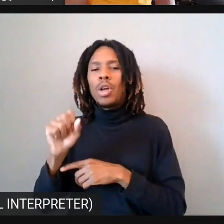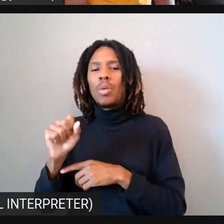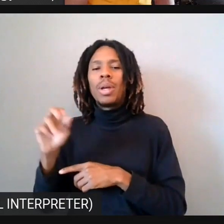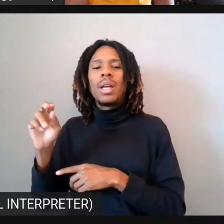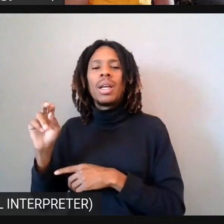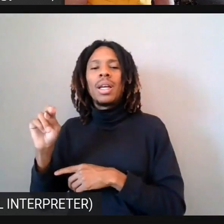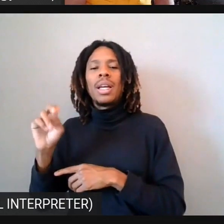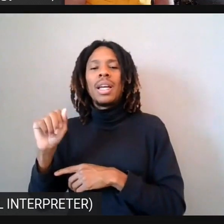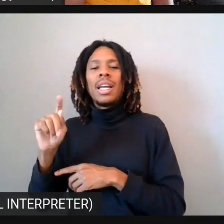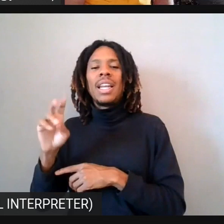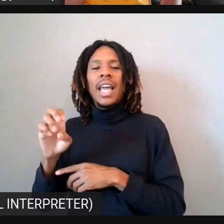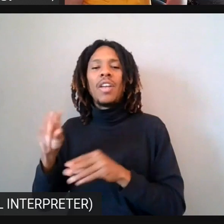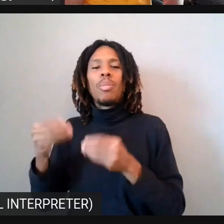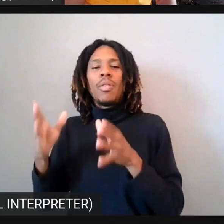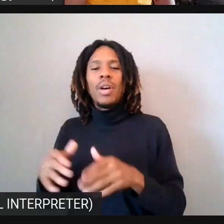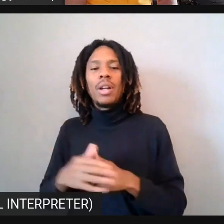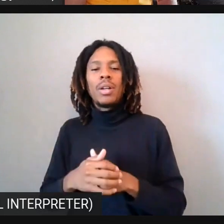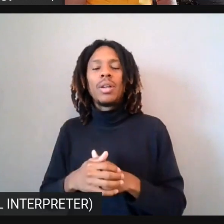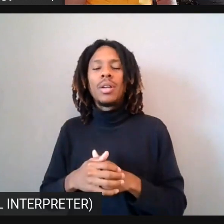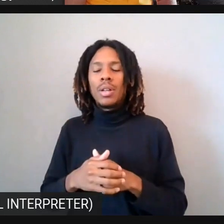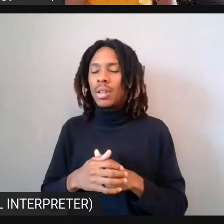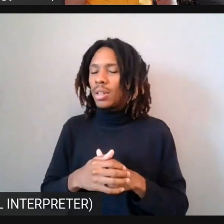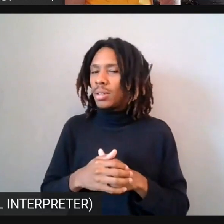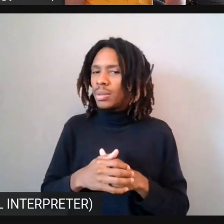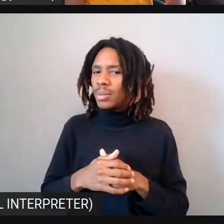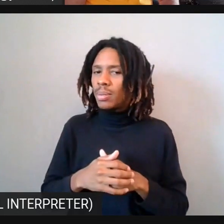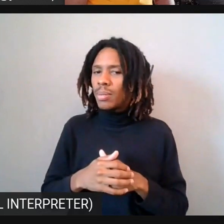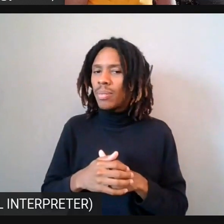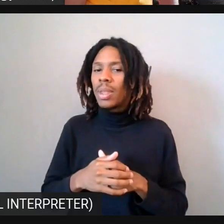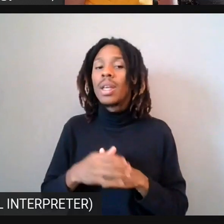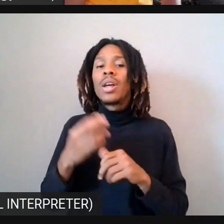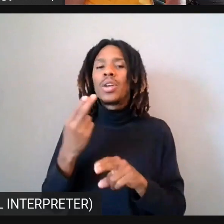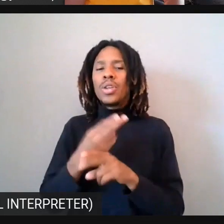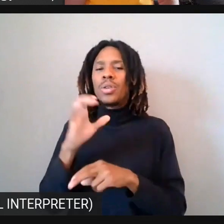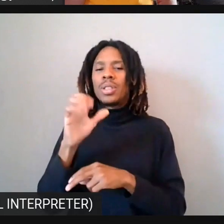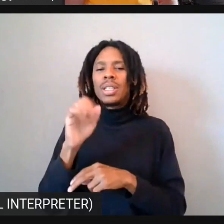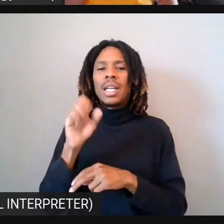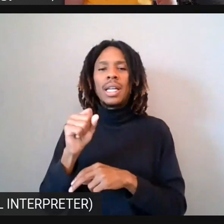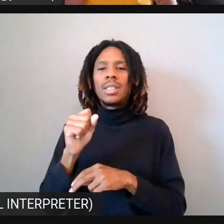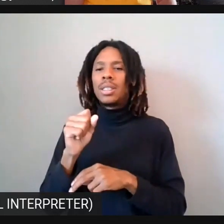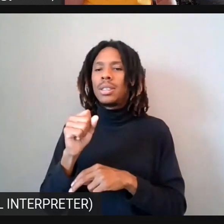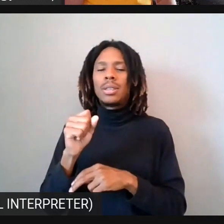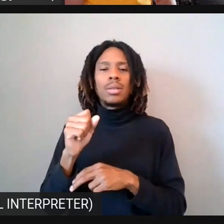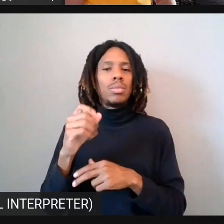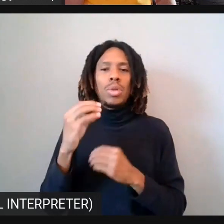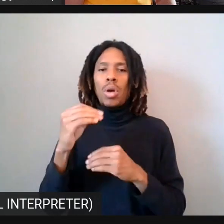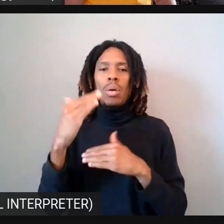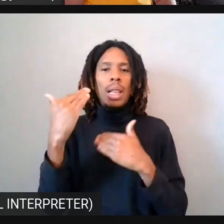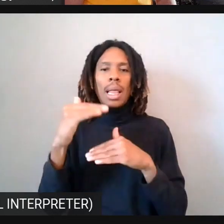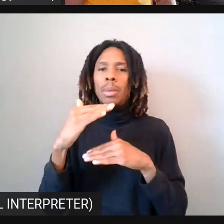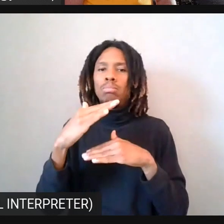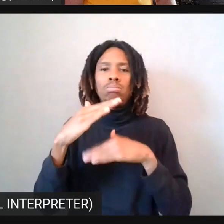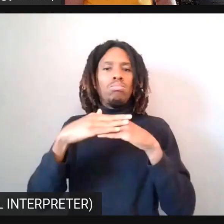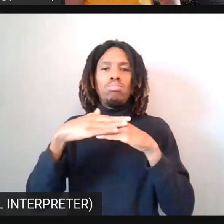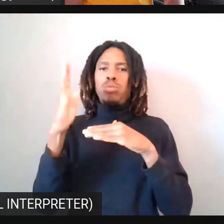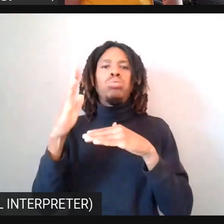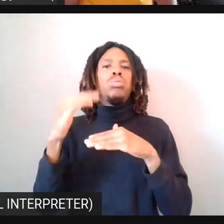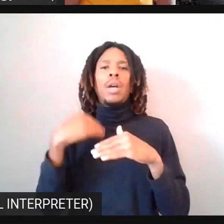for infrastructure as code partners only. The use cases are limitless. Like I'll give you another example